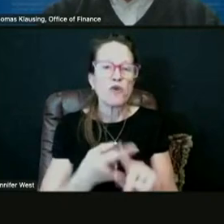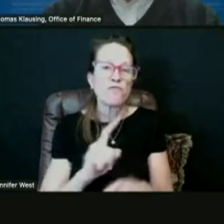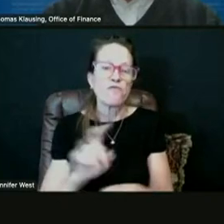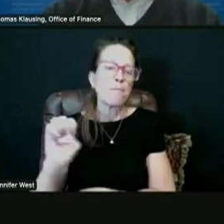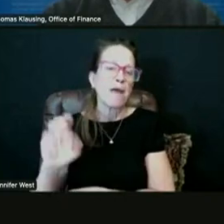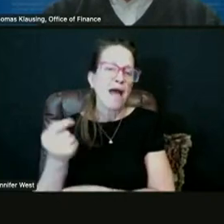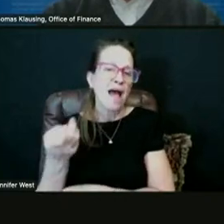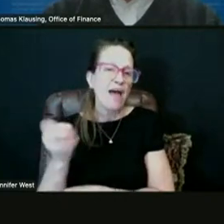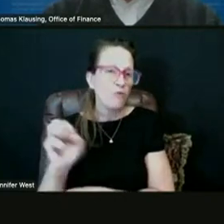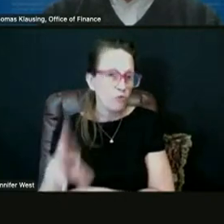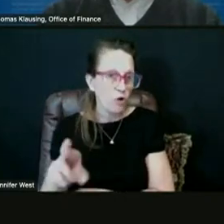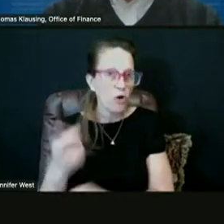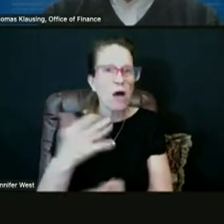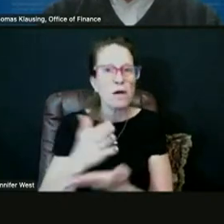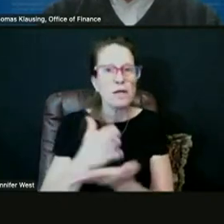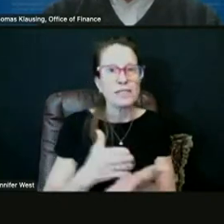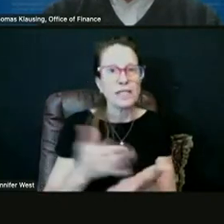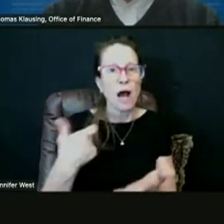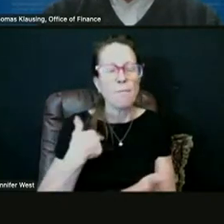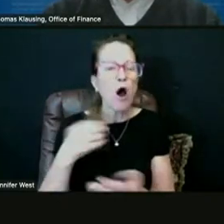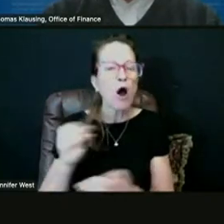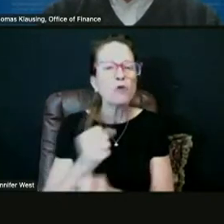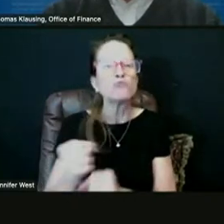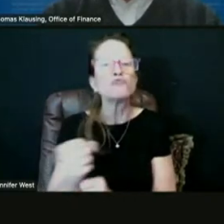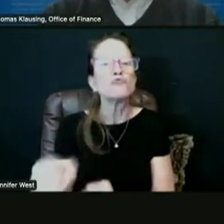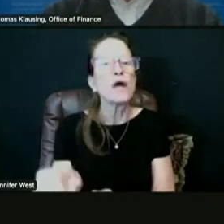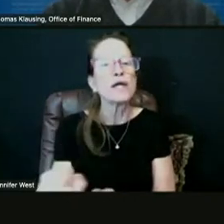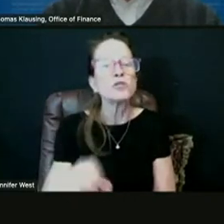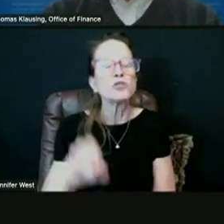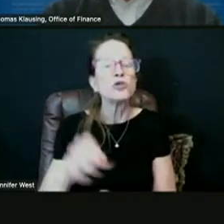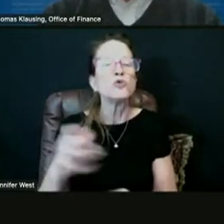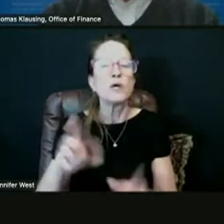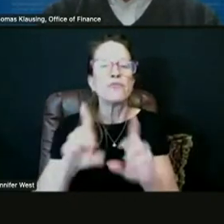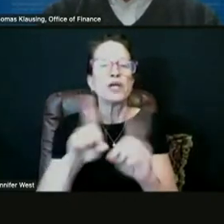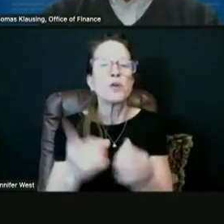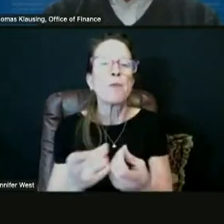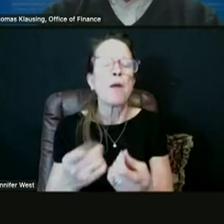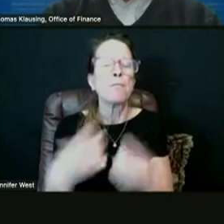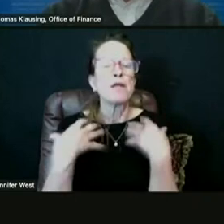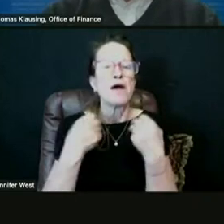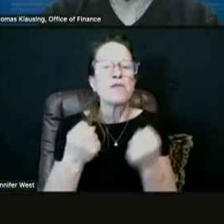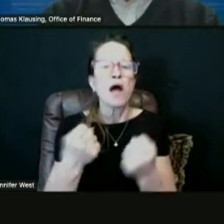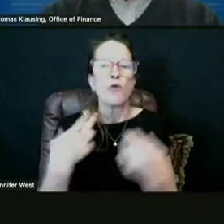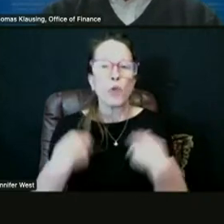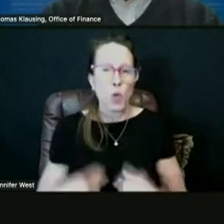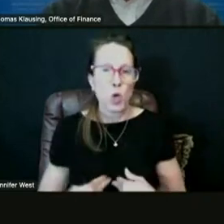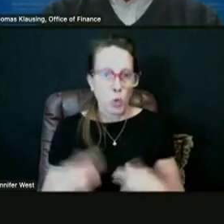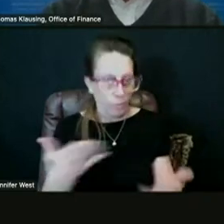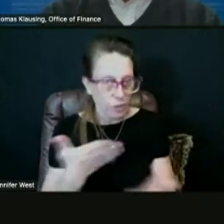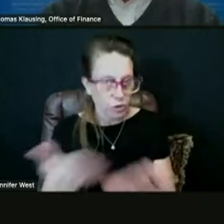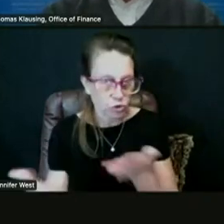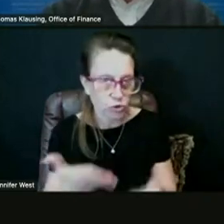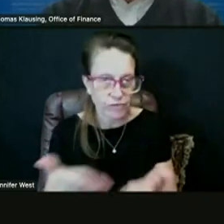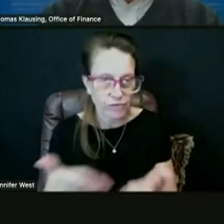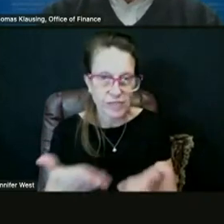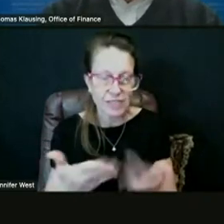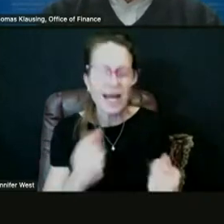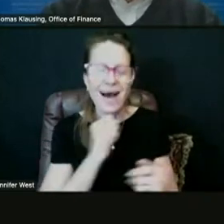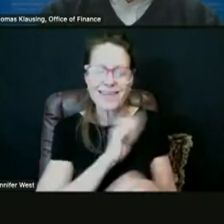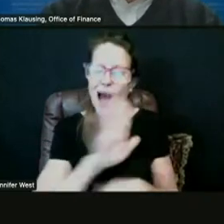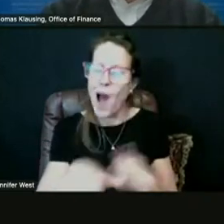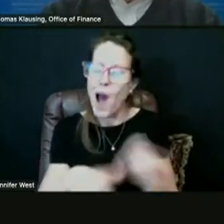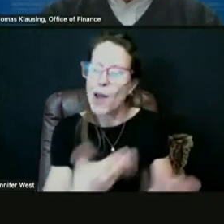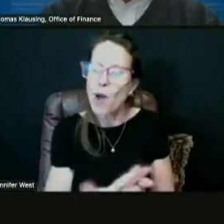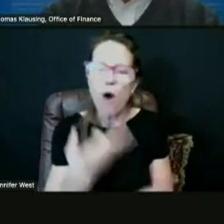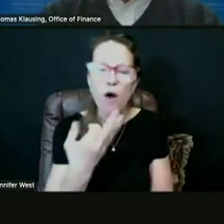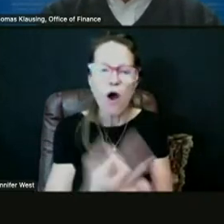positions to Department of Health and Human Services by the county. So with that said, not all of those positions are funded through MCPS. So we should